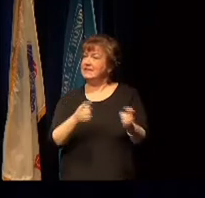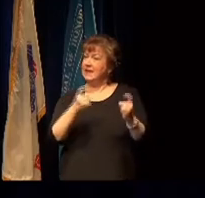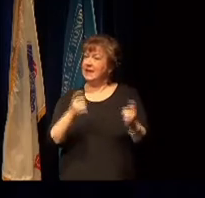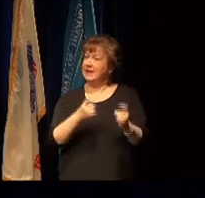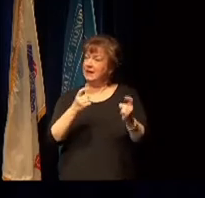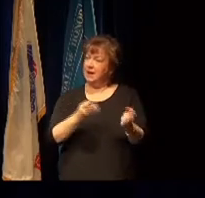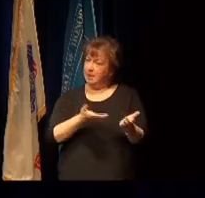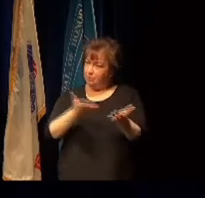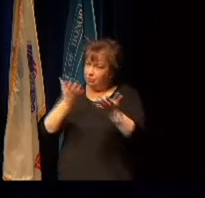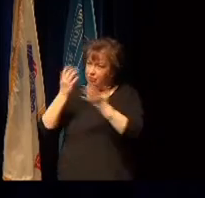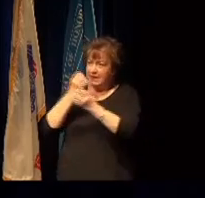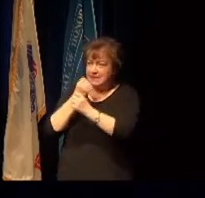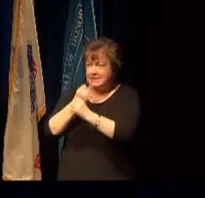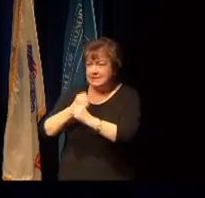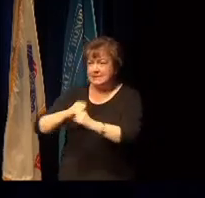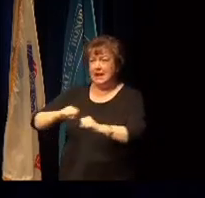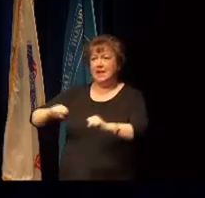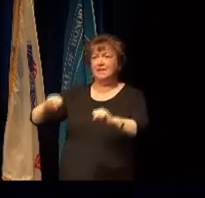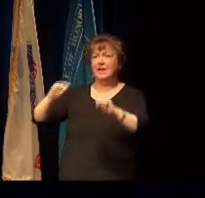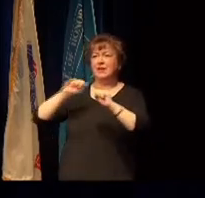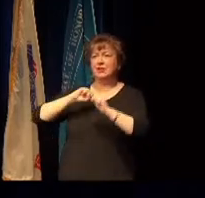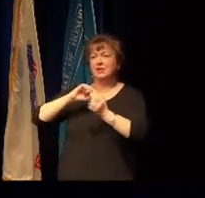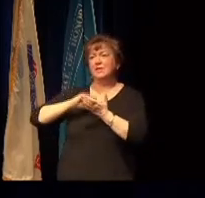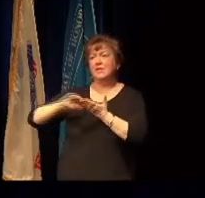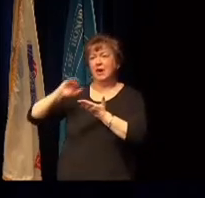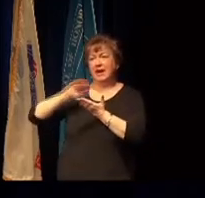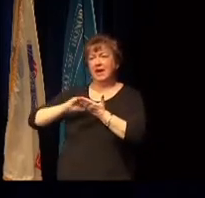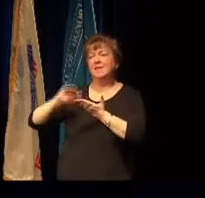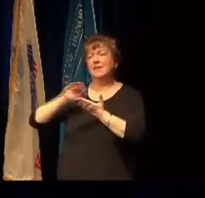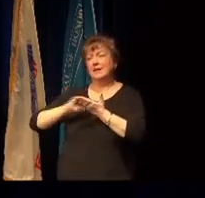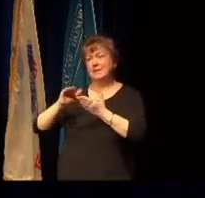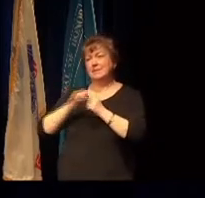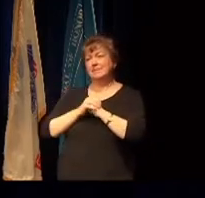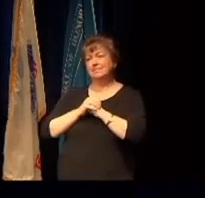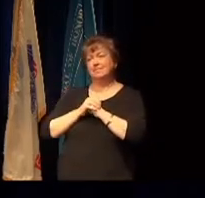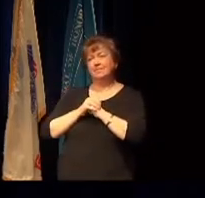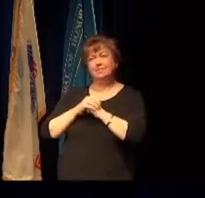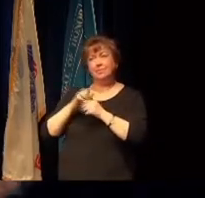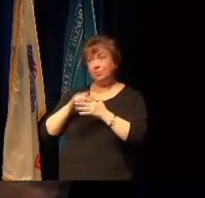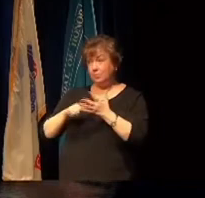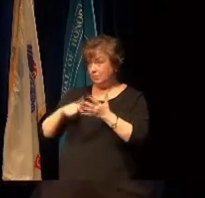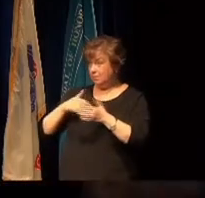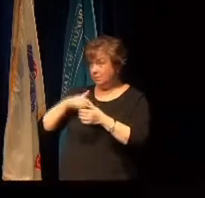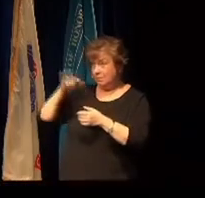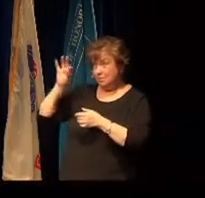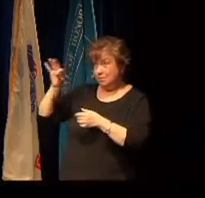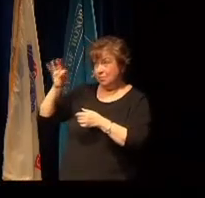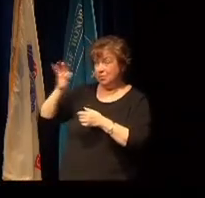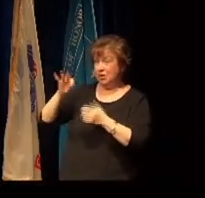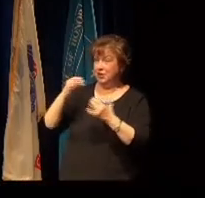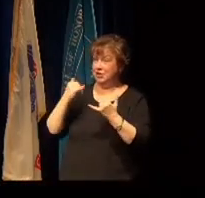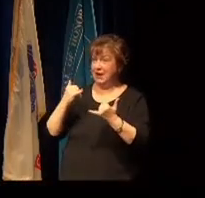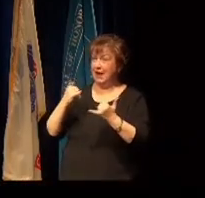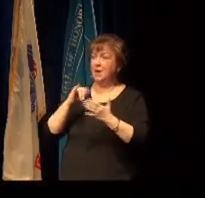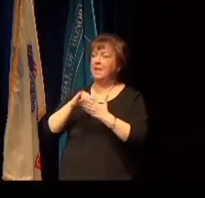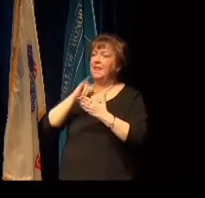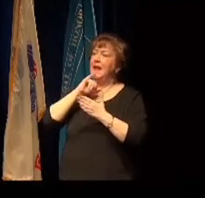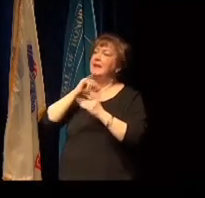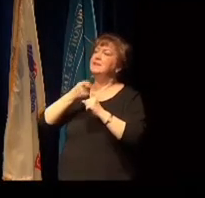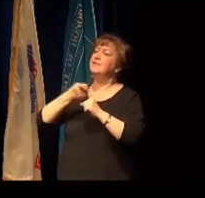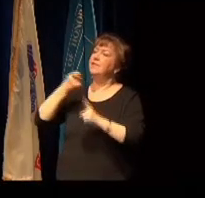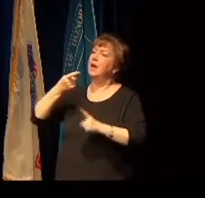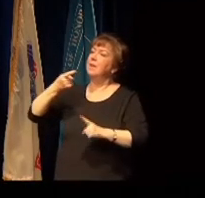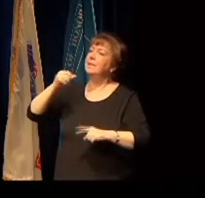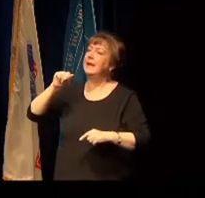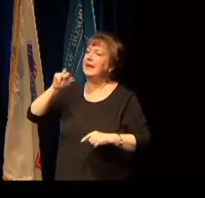and forgiveness. The message that I'm bringing you right now is Gary's message.